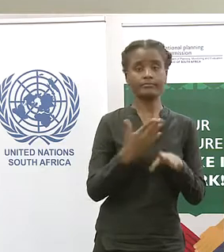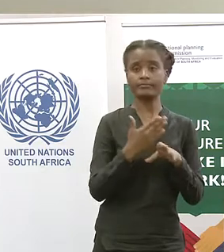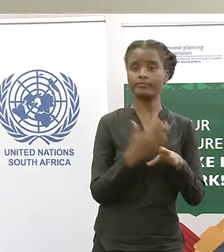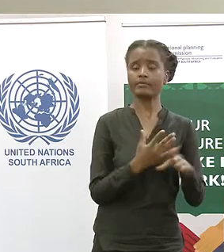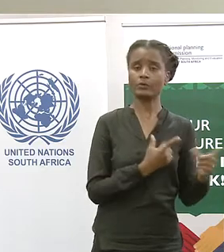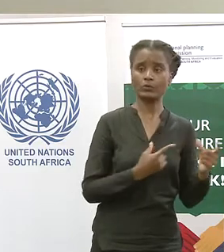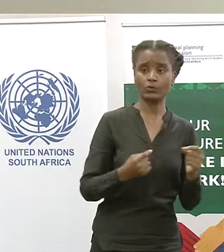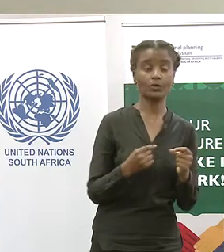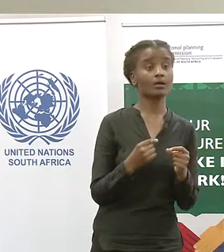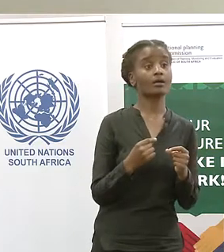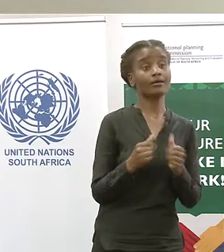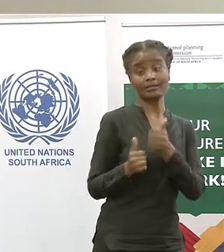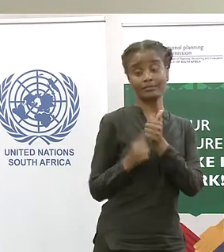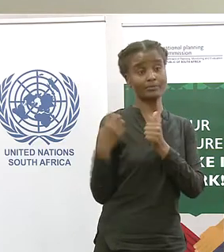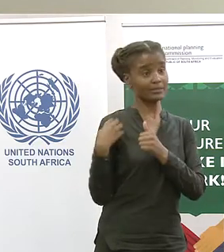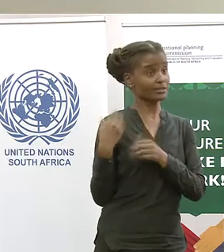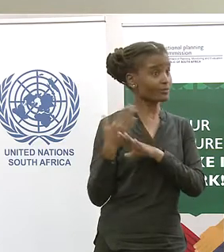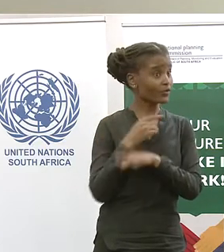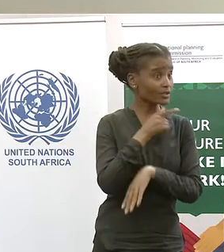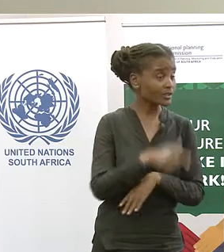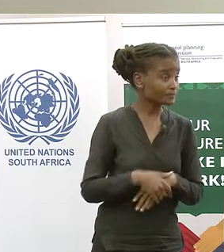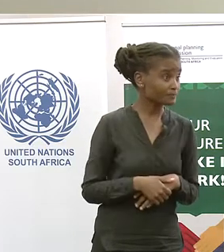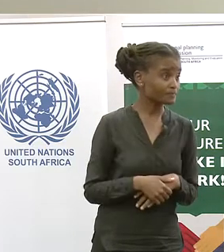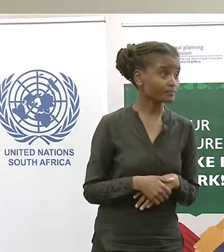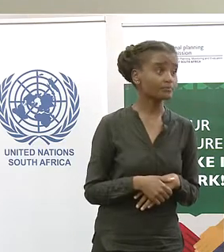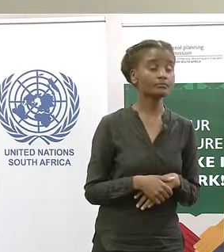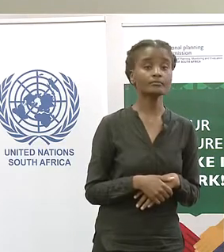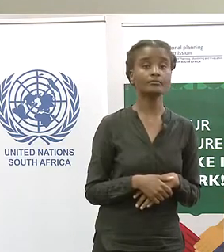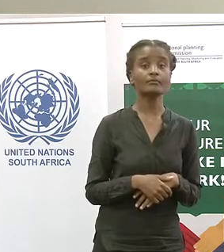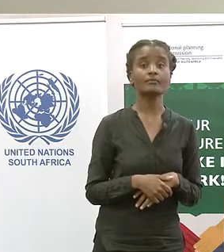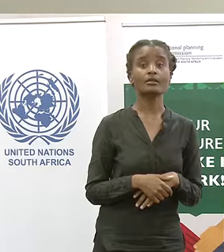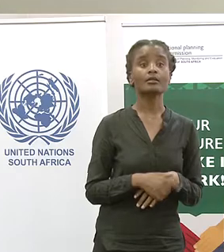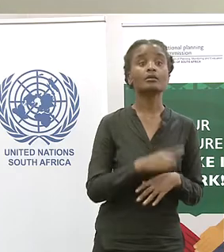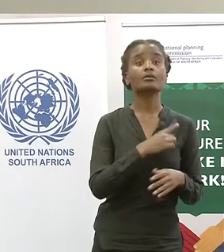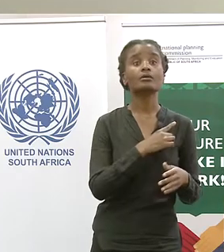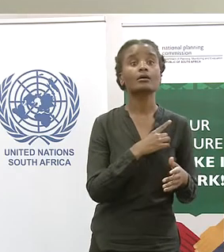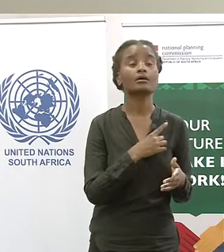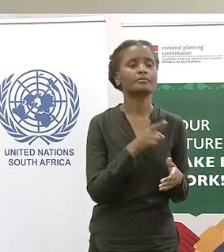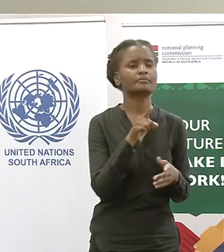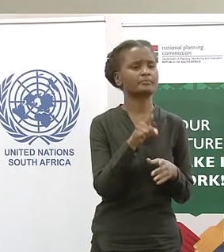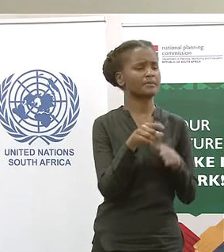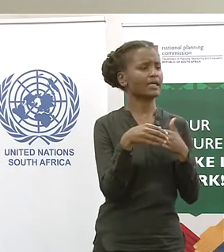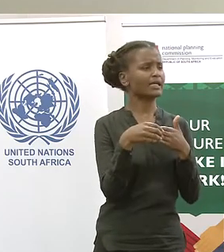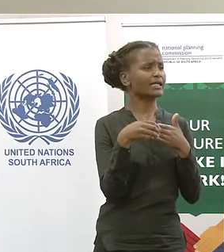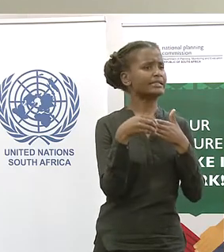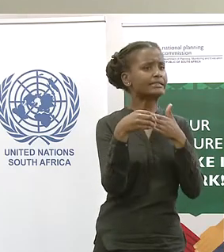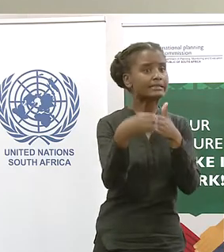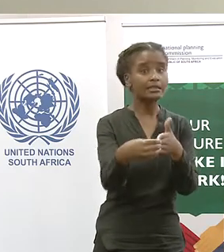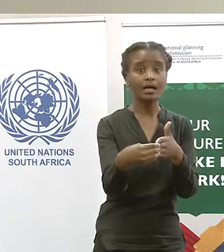Minister, a man or people, I would call the leader specifically